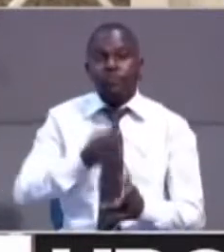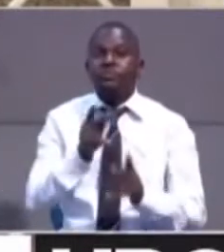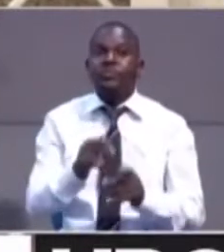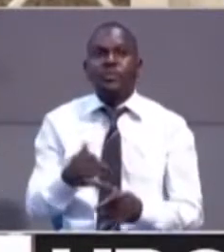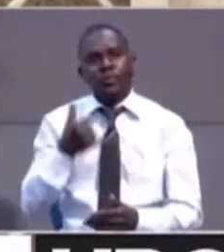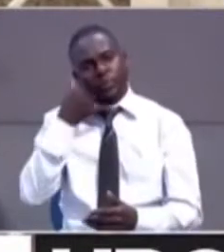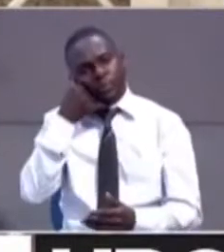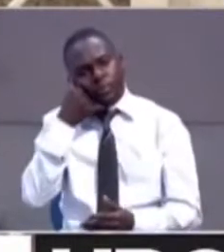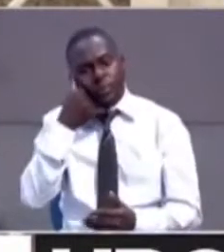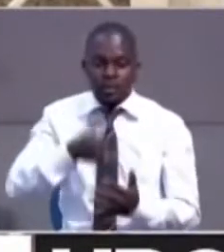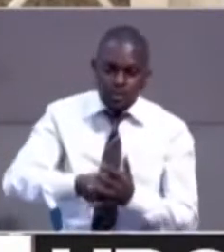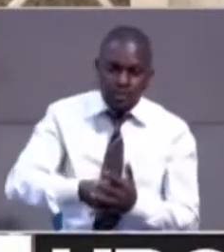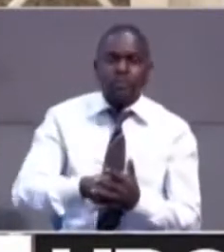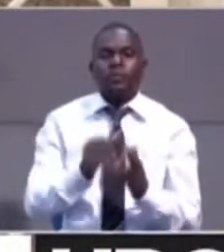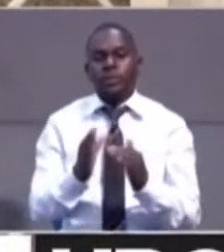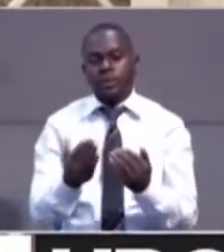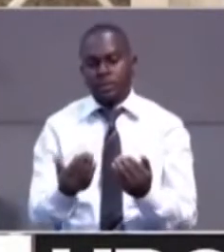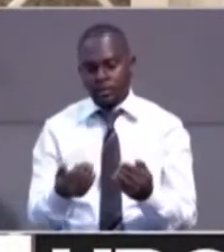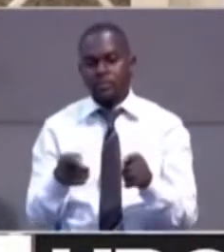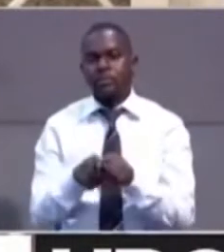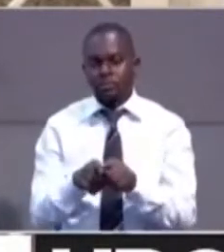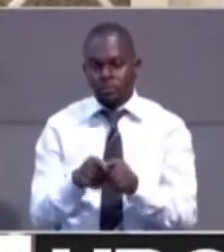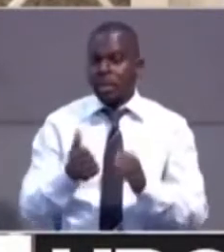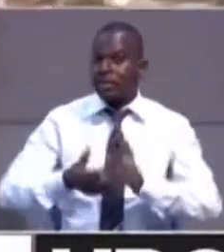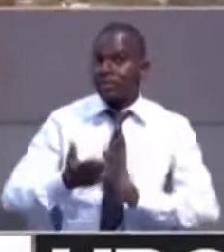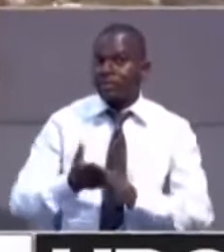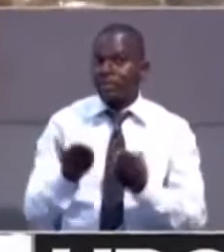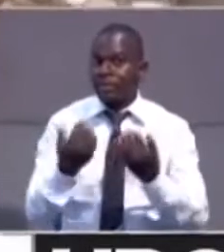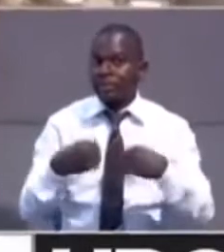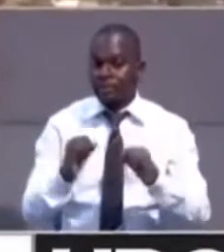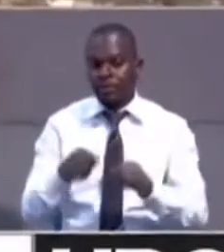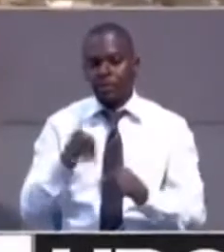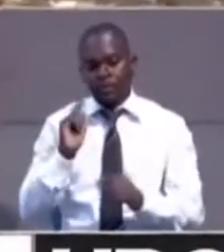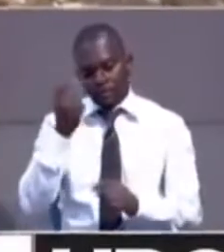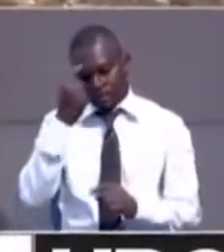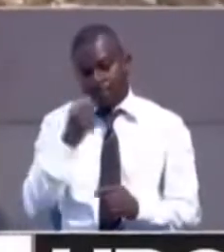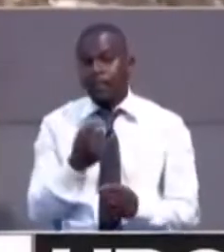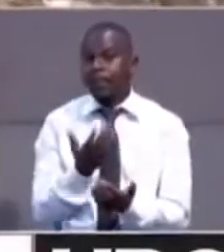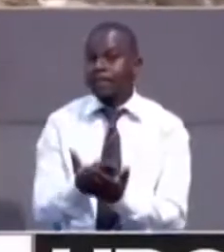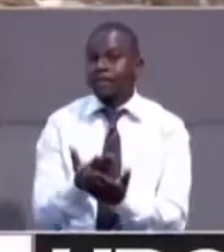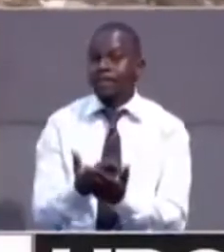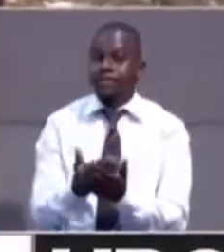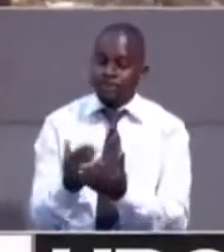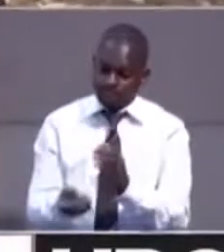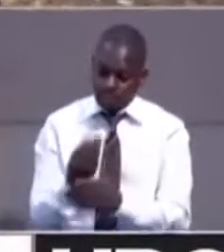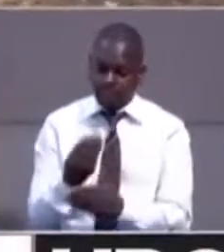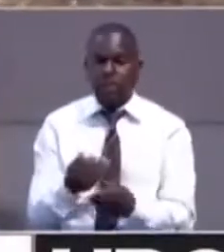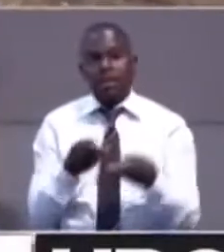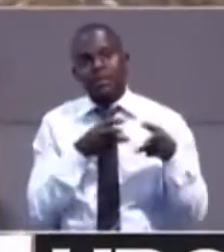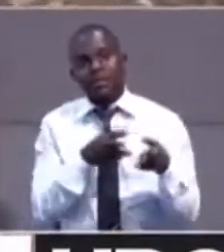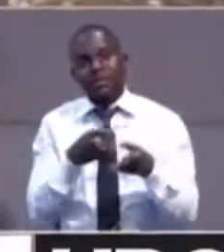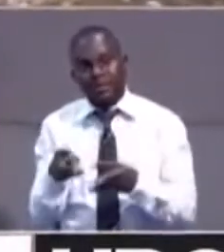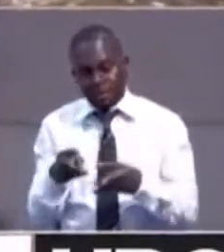there be people who will receive the calls and they'll quickly take action. Government has been urged to put in